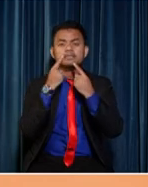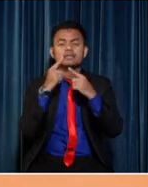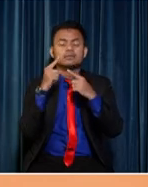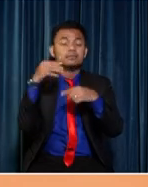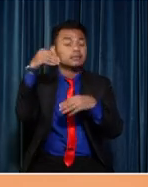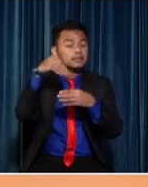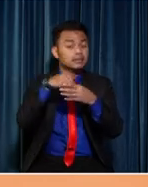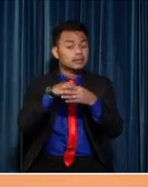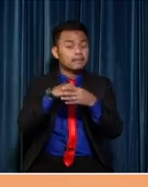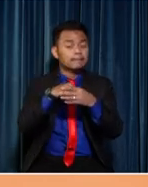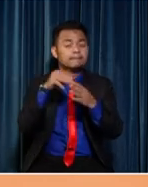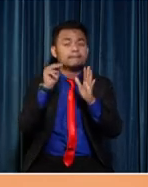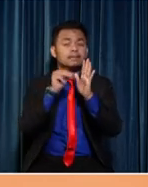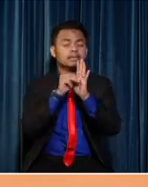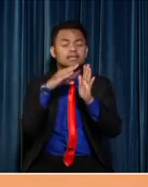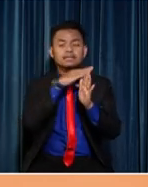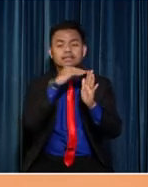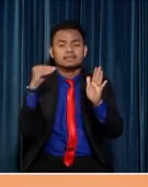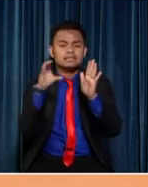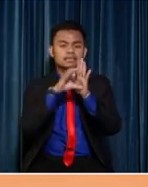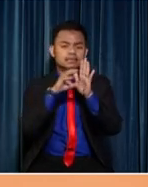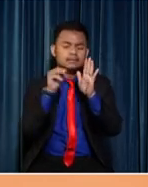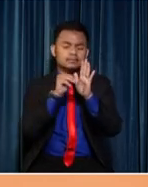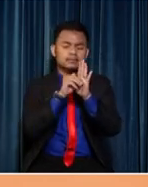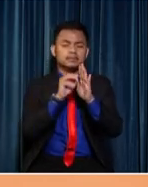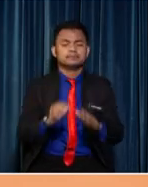be in meter and centimeter.